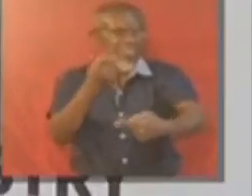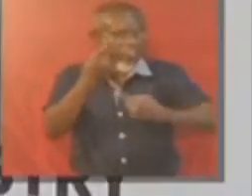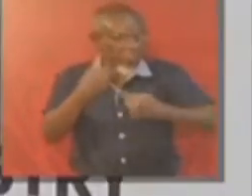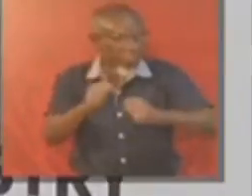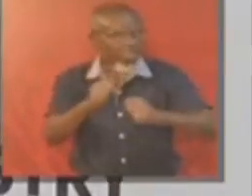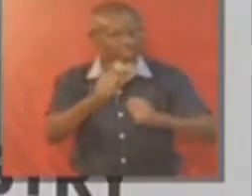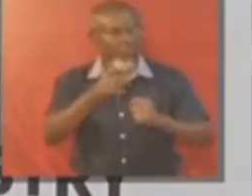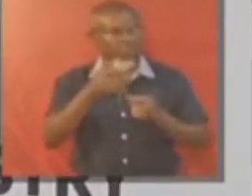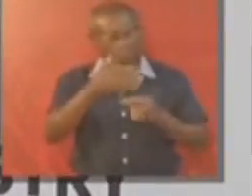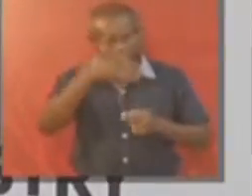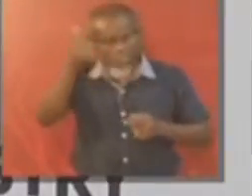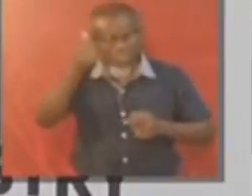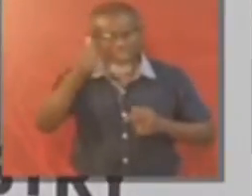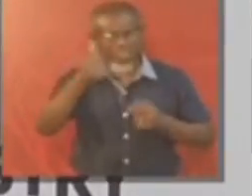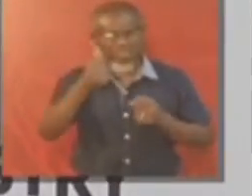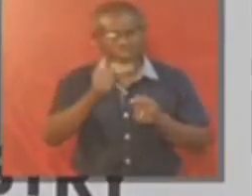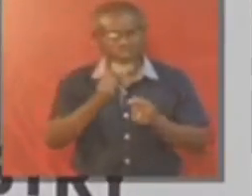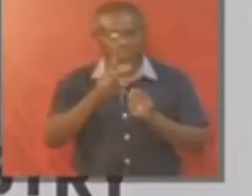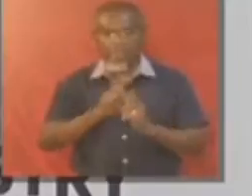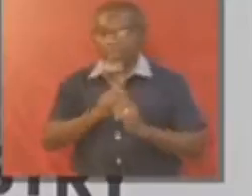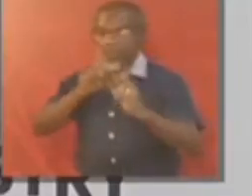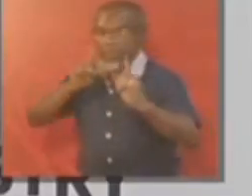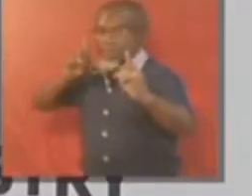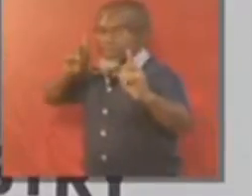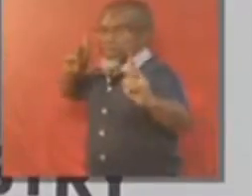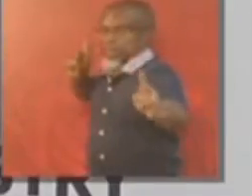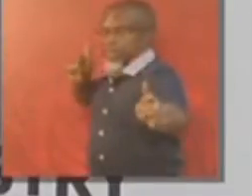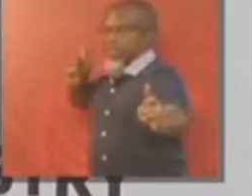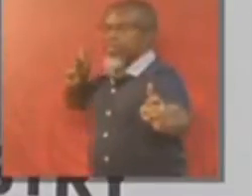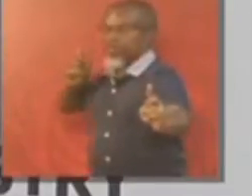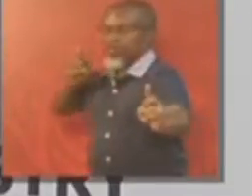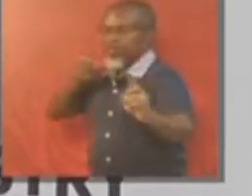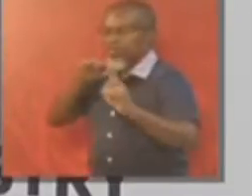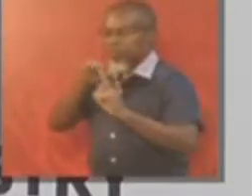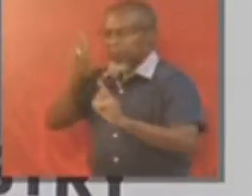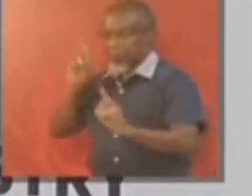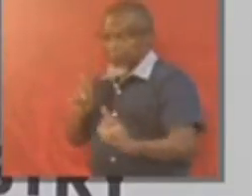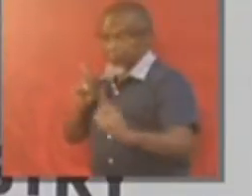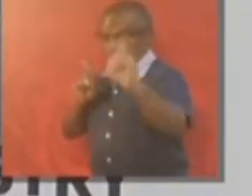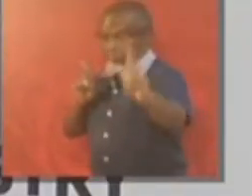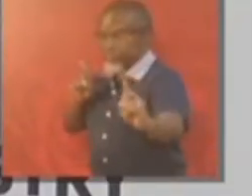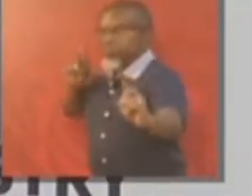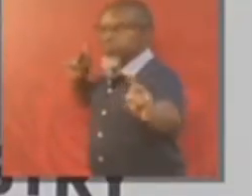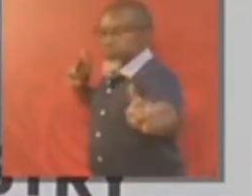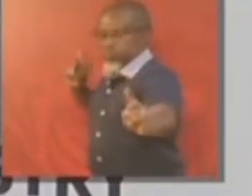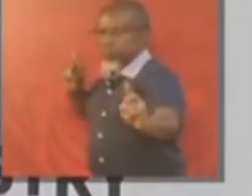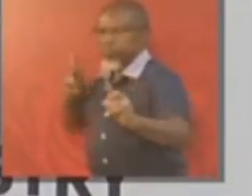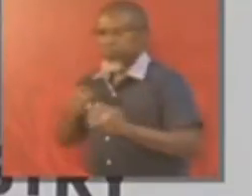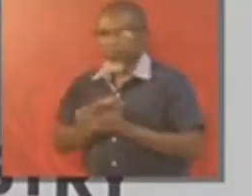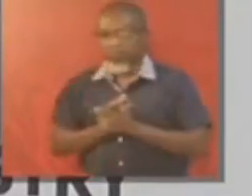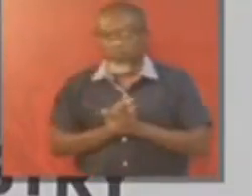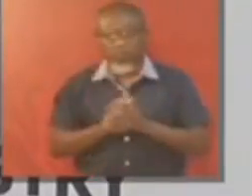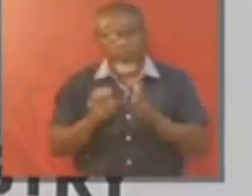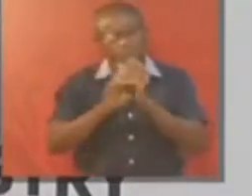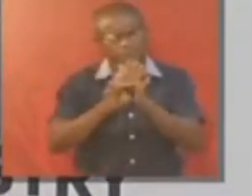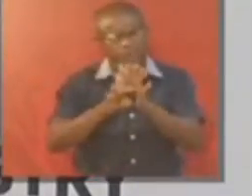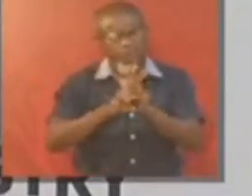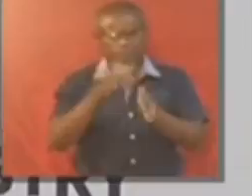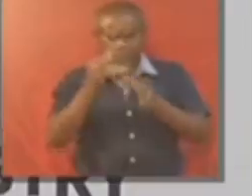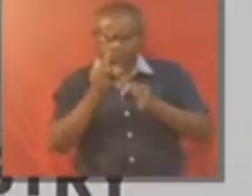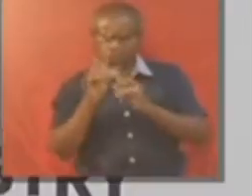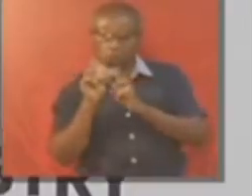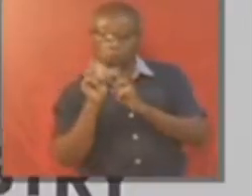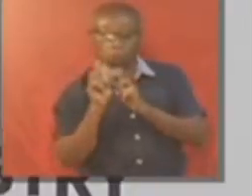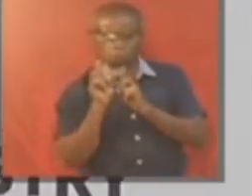others in different scenarios. So I would choose very specific scenarios to look at. So public transport. If you are entering into